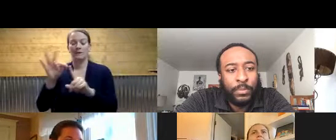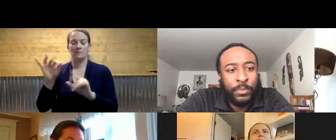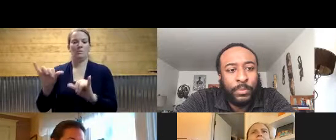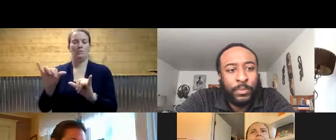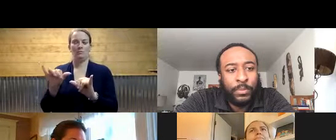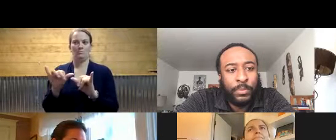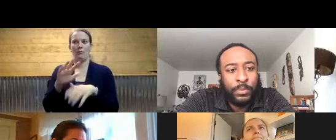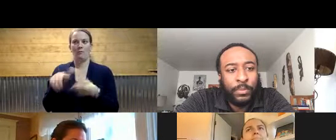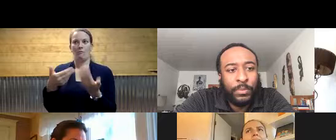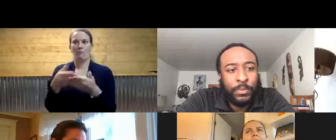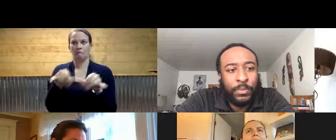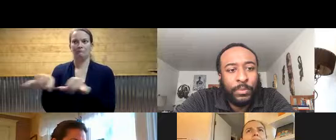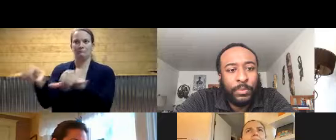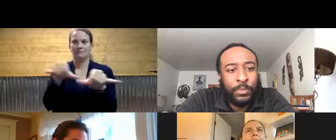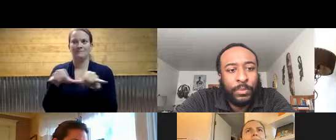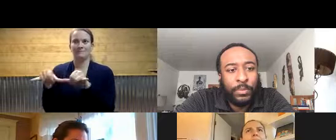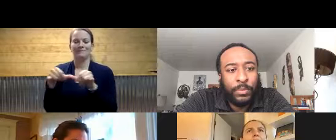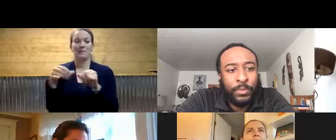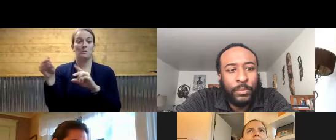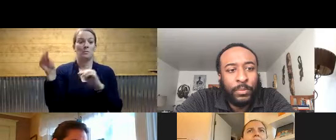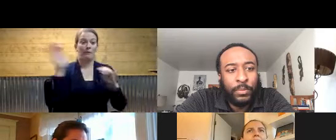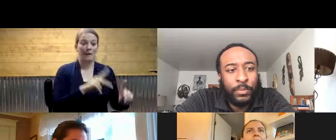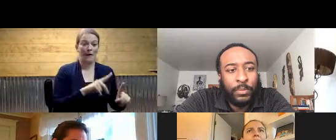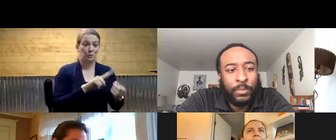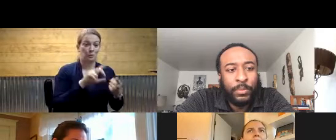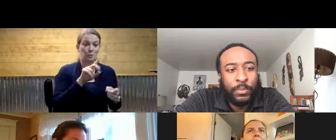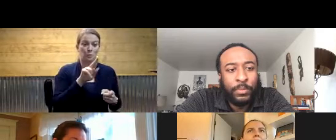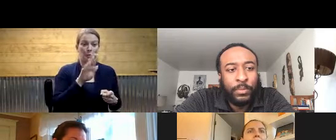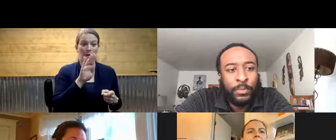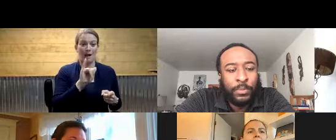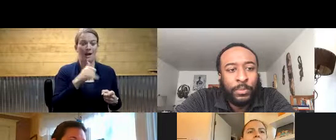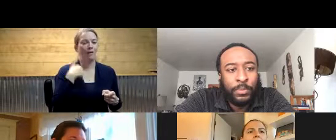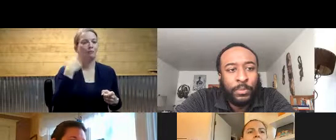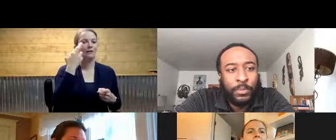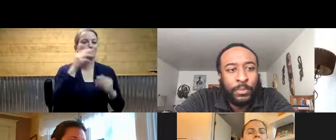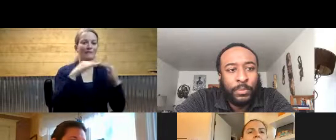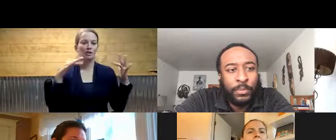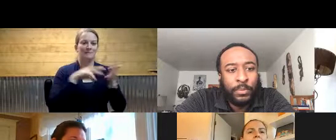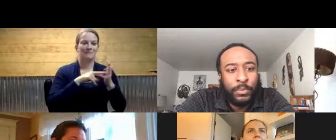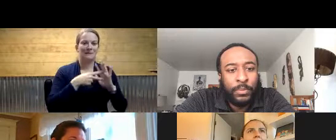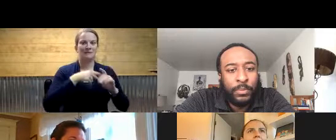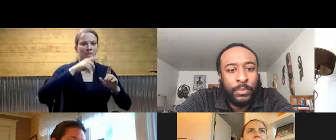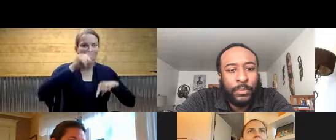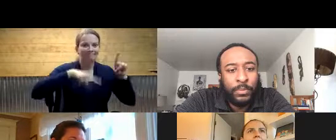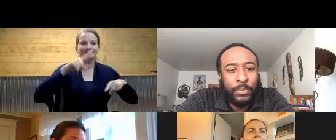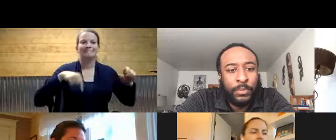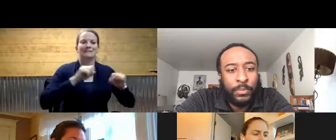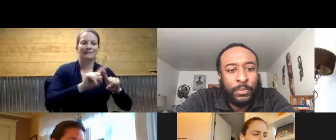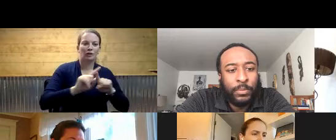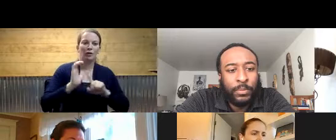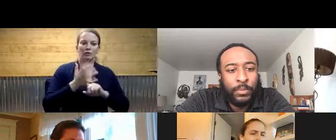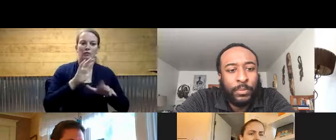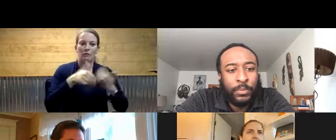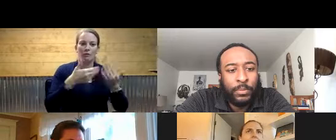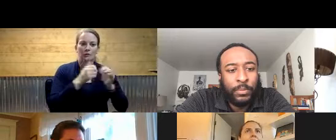that diversity is more about having different cultures in one. And then it kind of